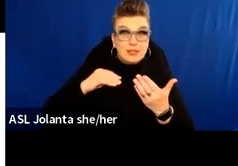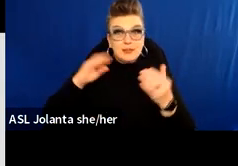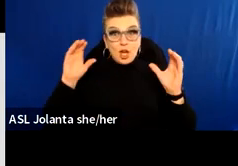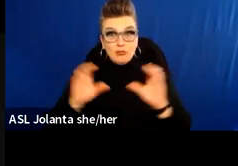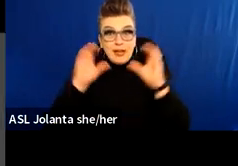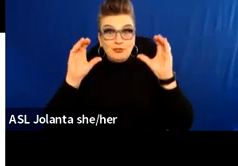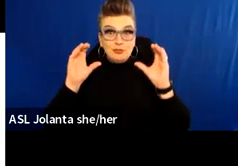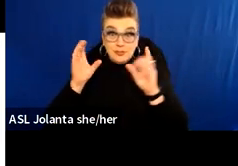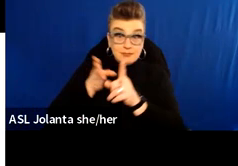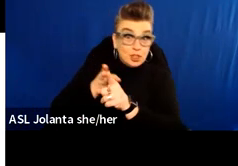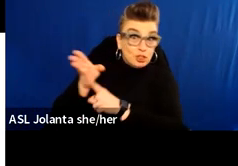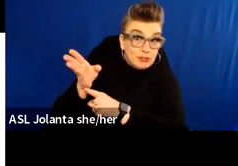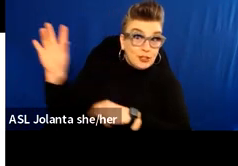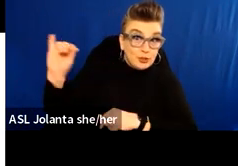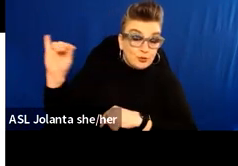please